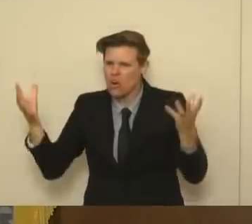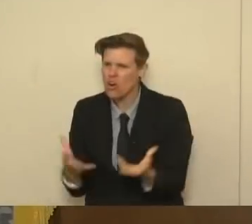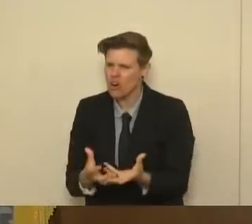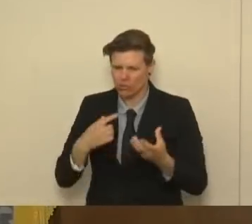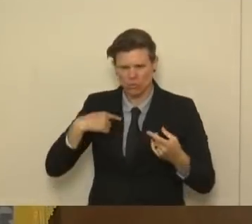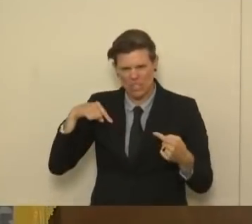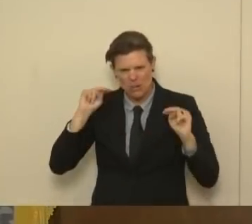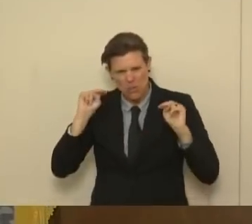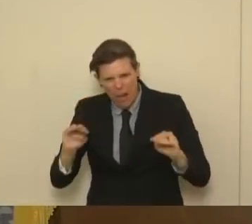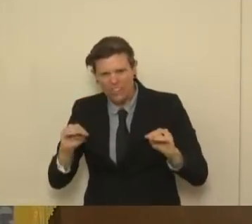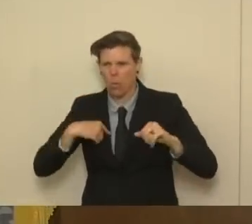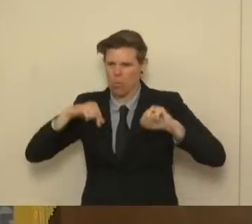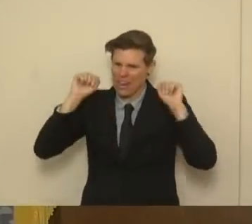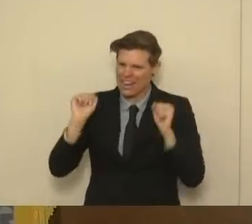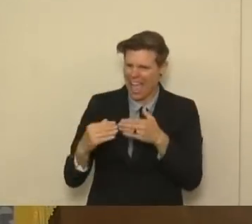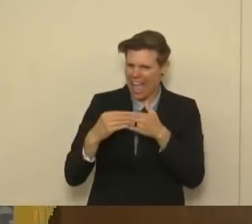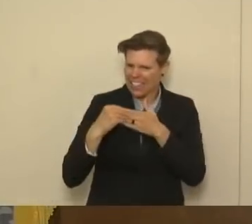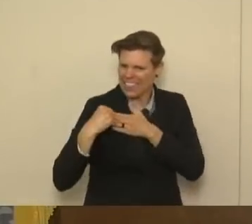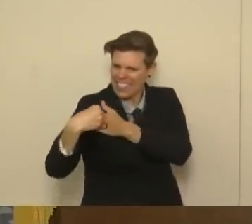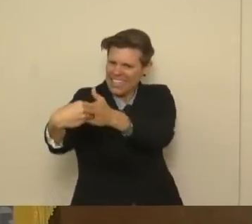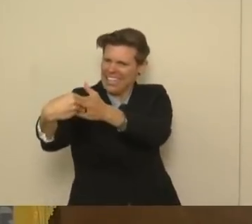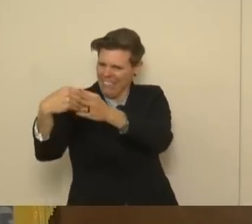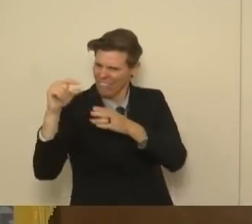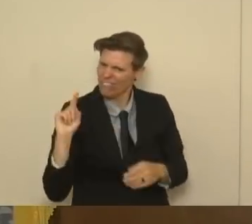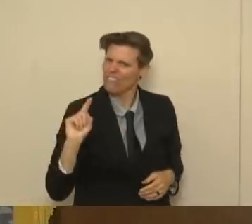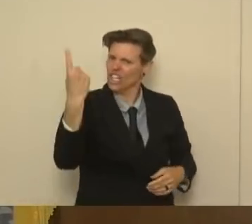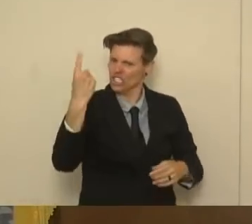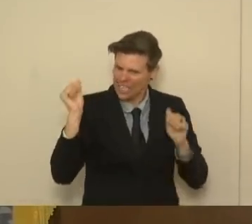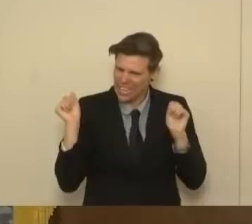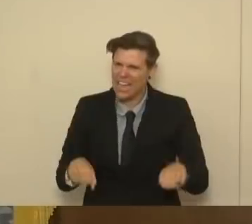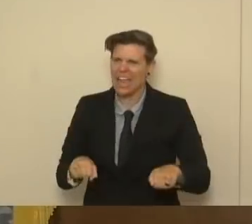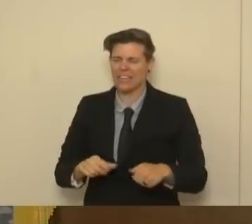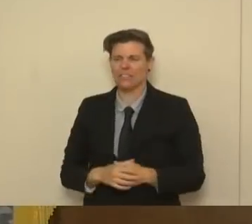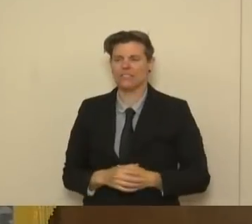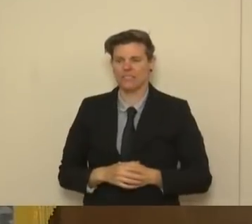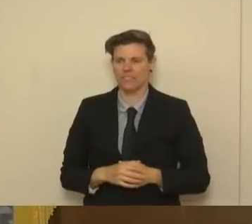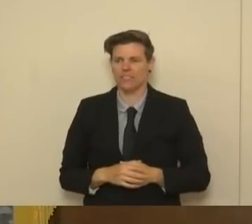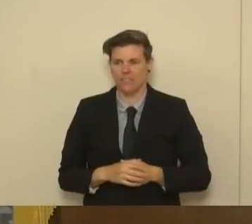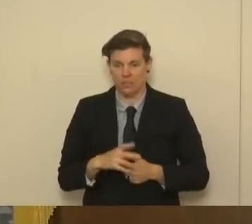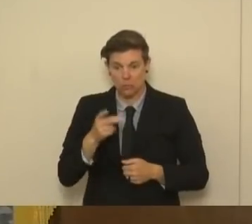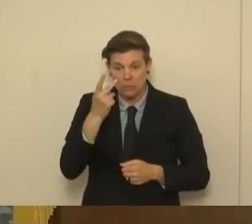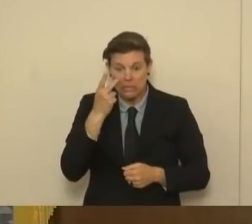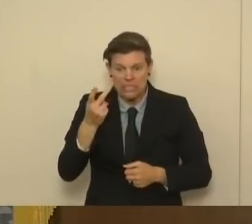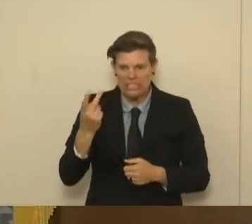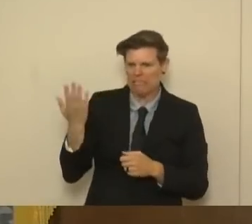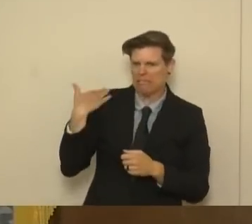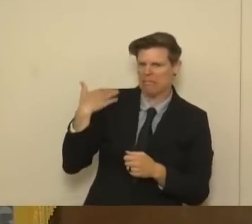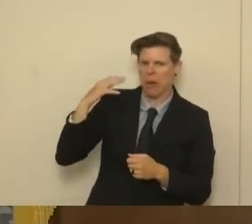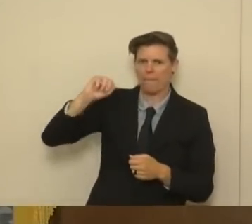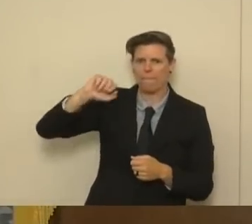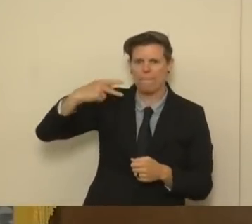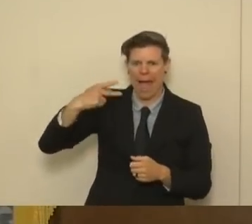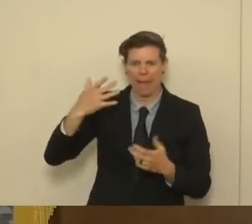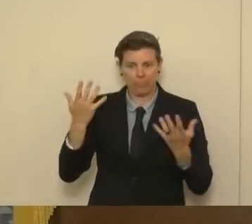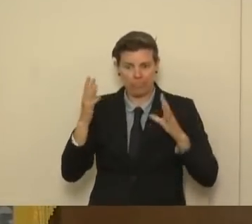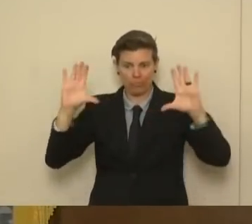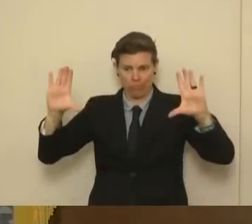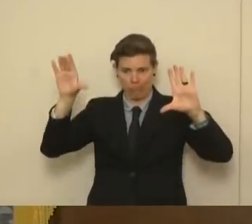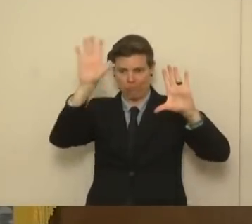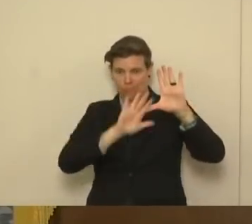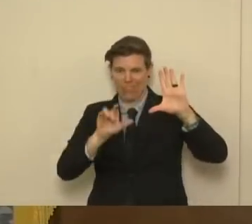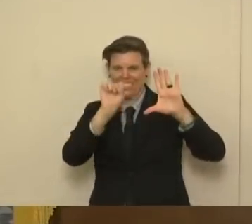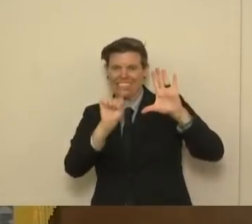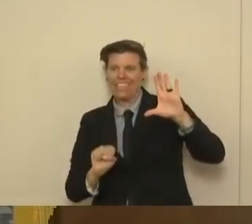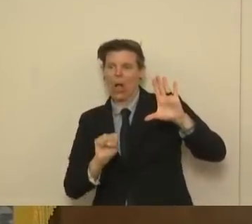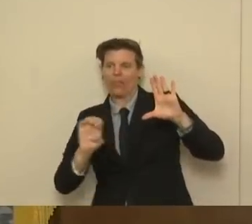I'm very concerned, as you saw from the heat map, southeastern New Mexico, we continue to see cases rise. We've got to